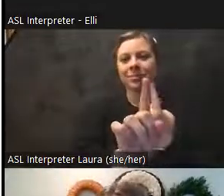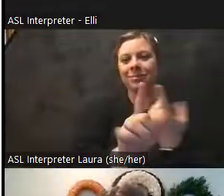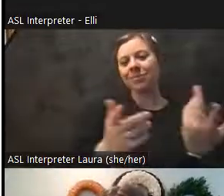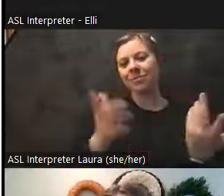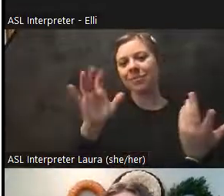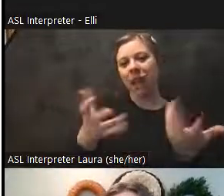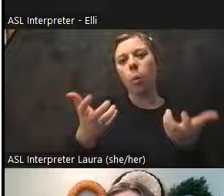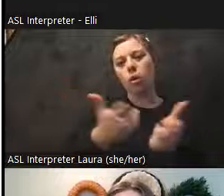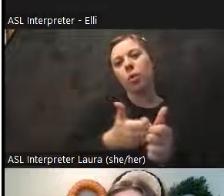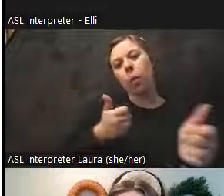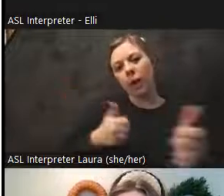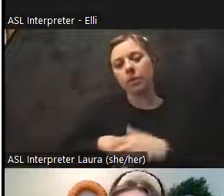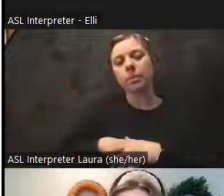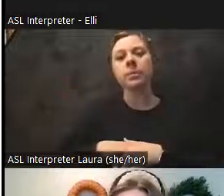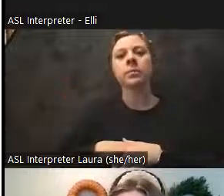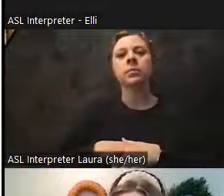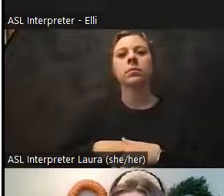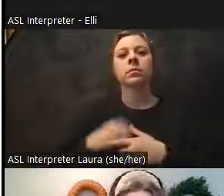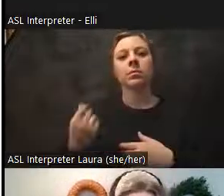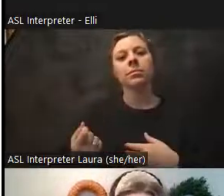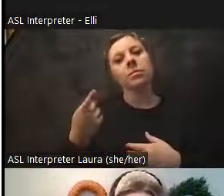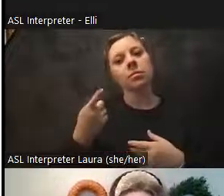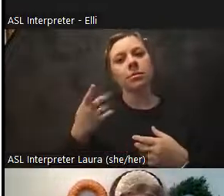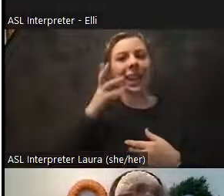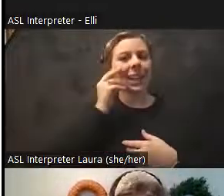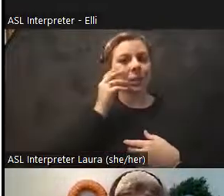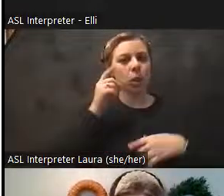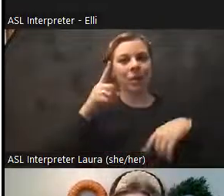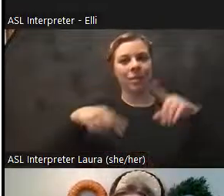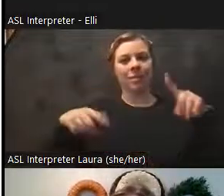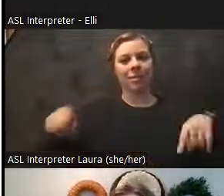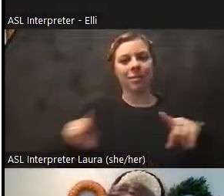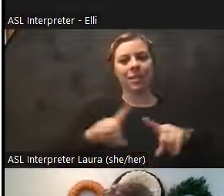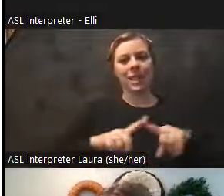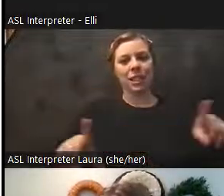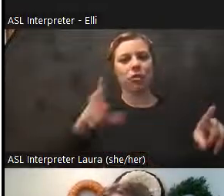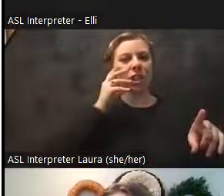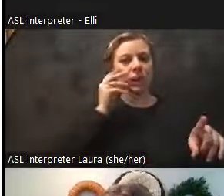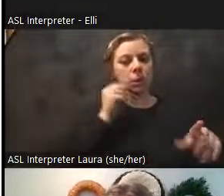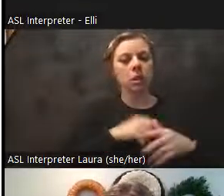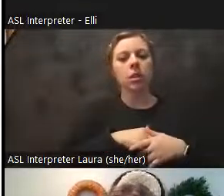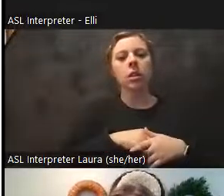I think we need to address more seriously is the sensation of